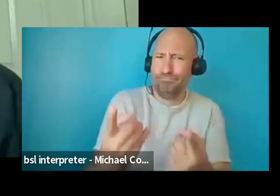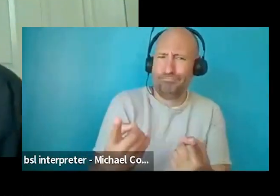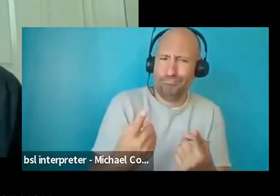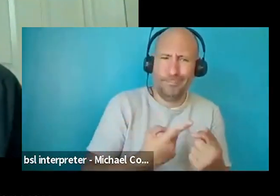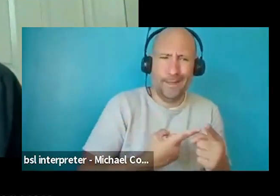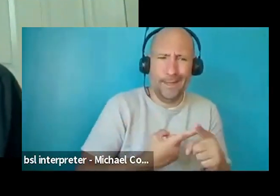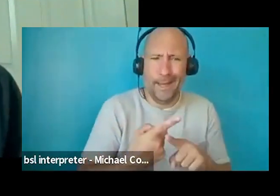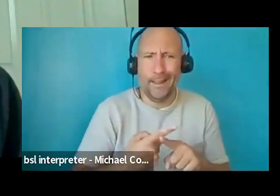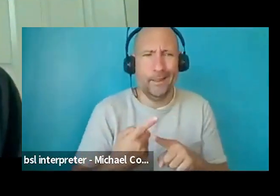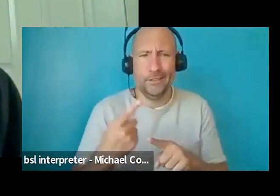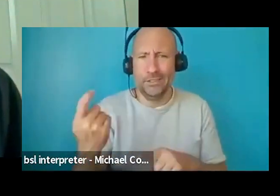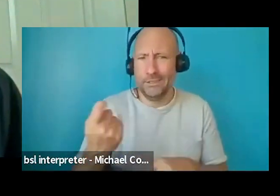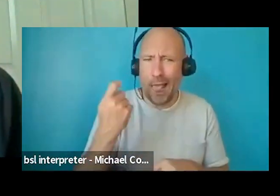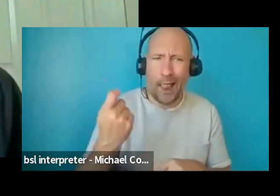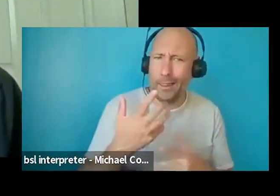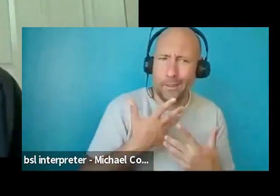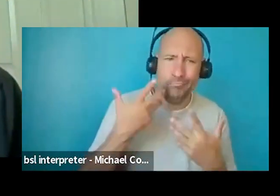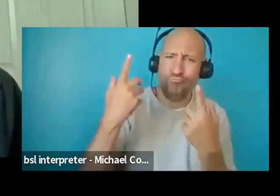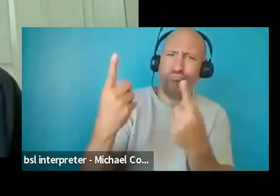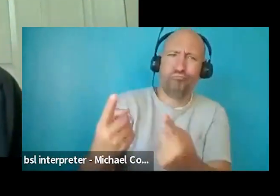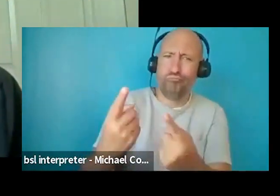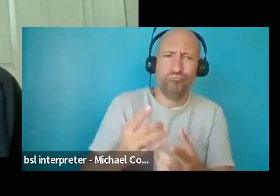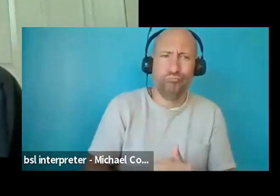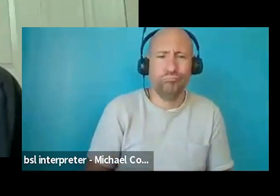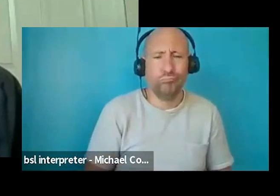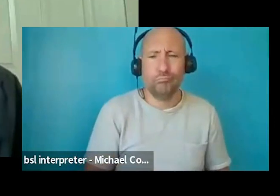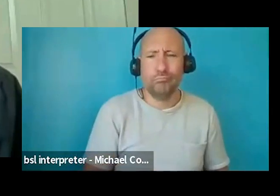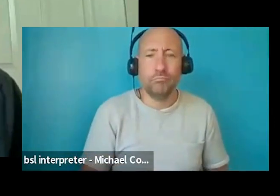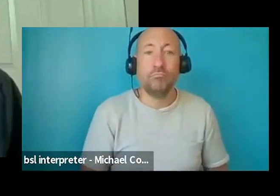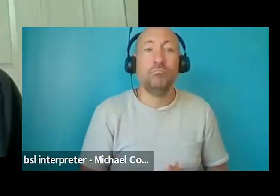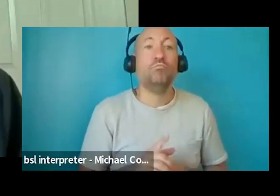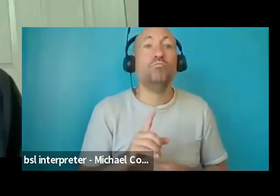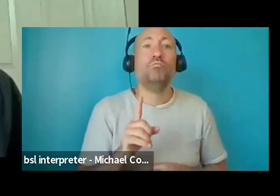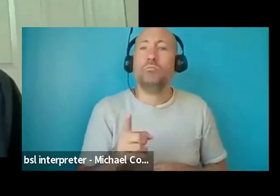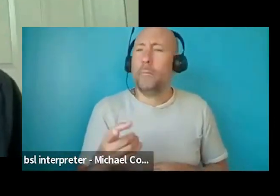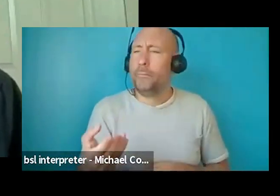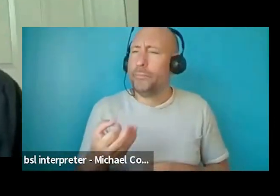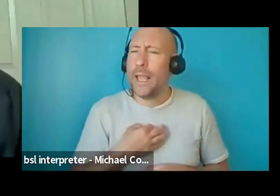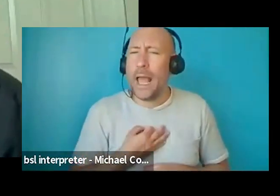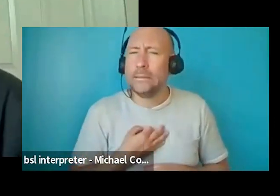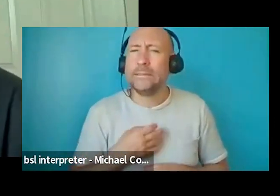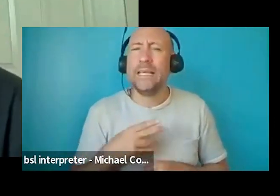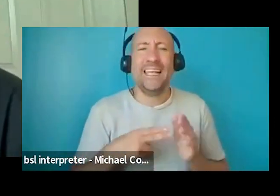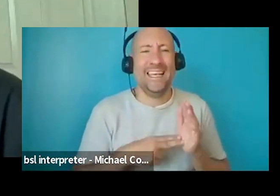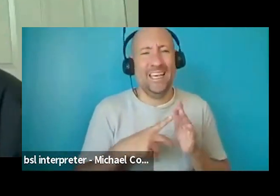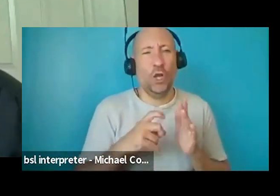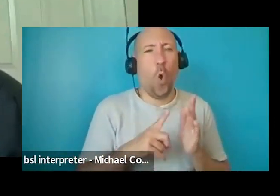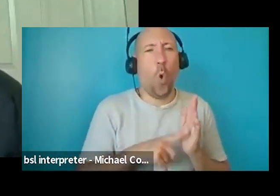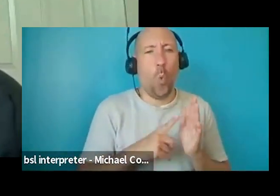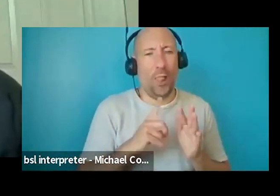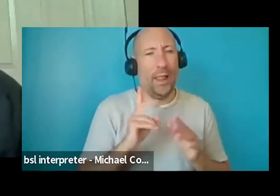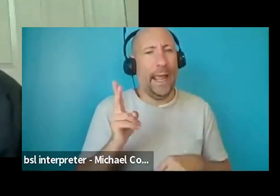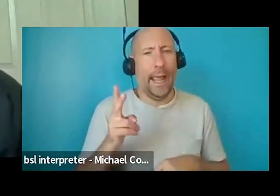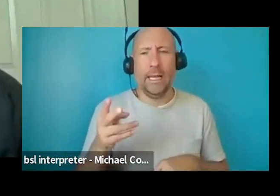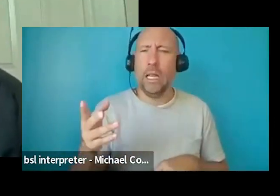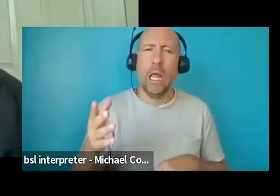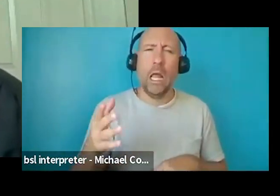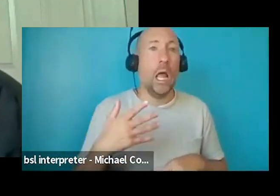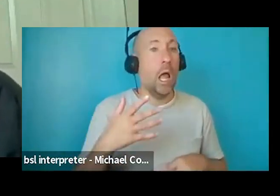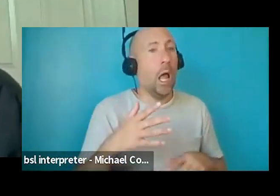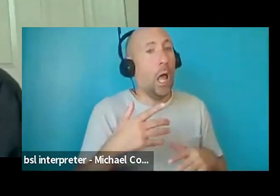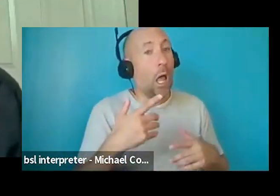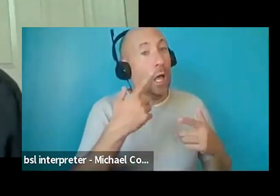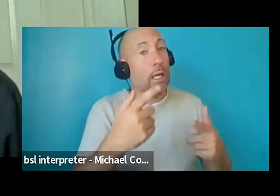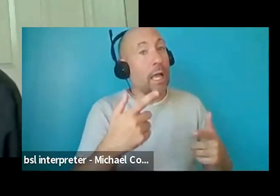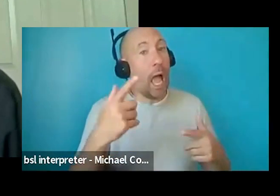you. And then your second question is it possible to host individual